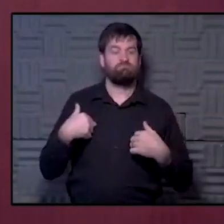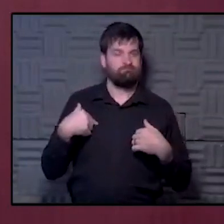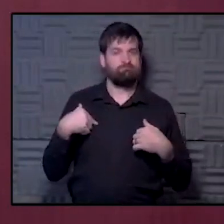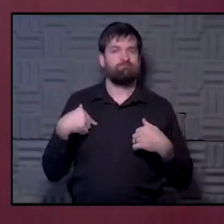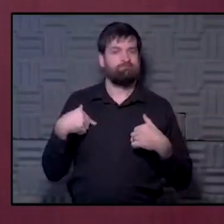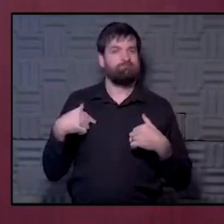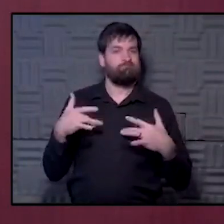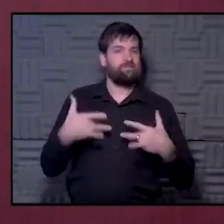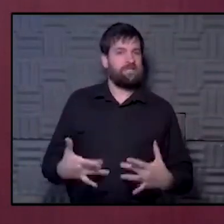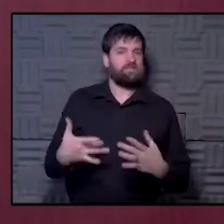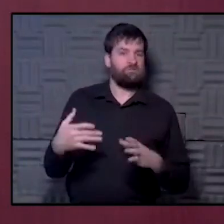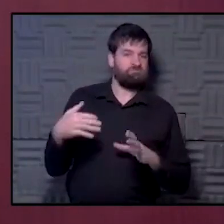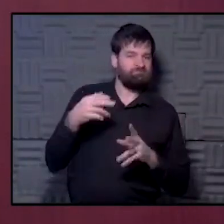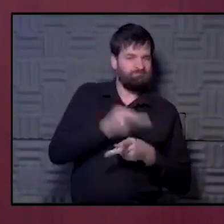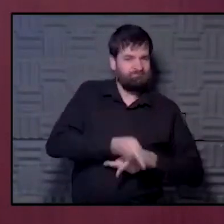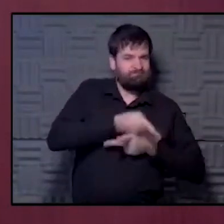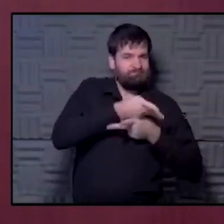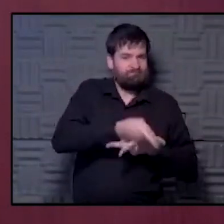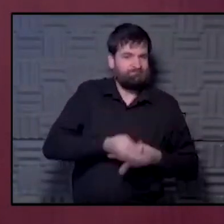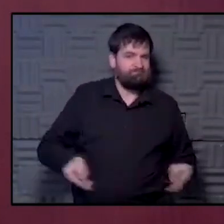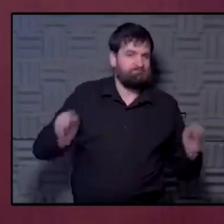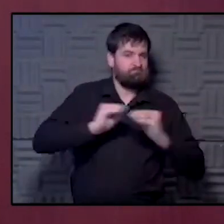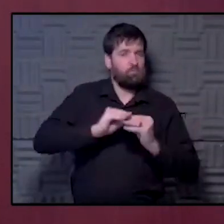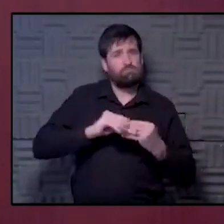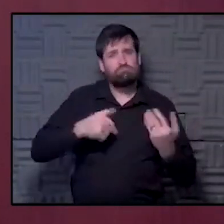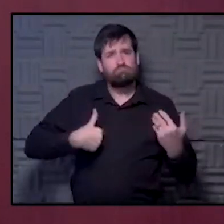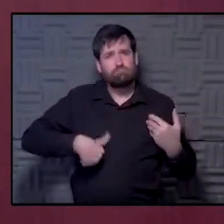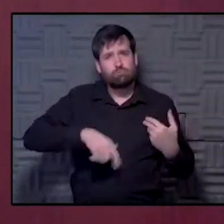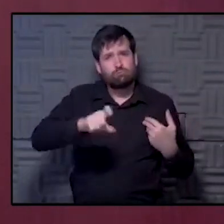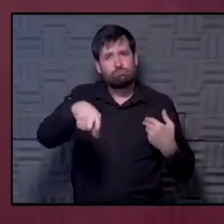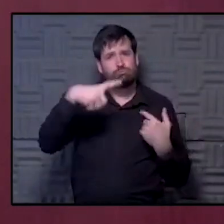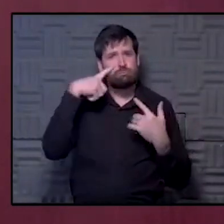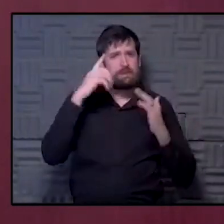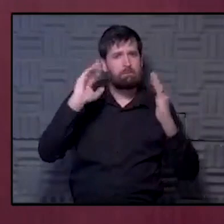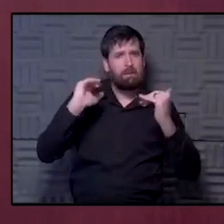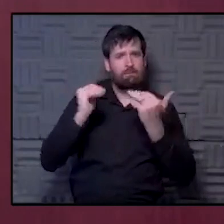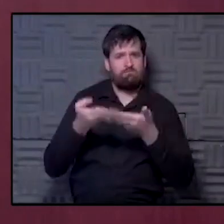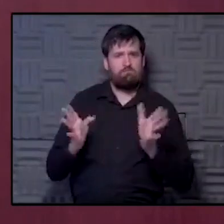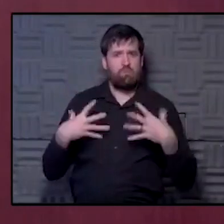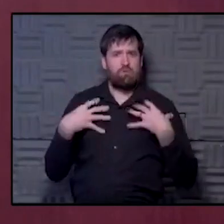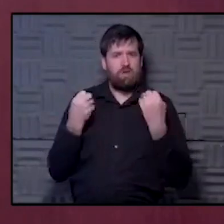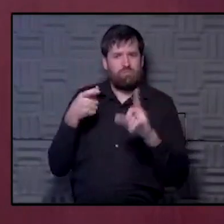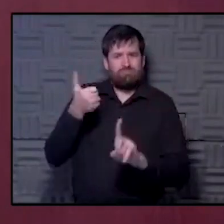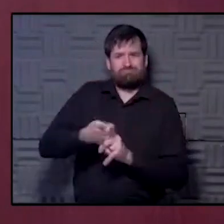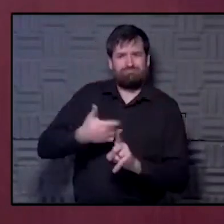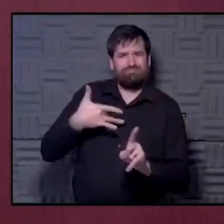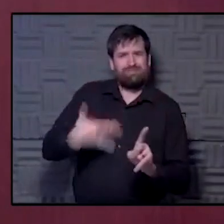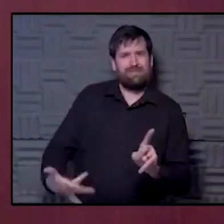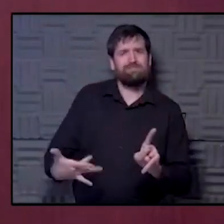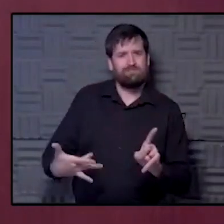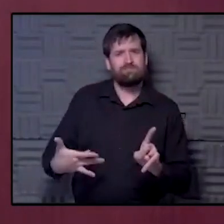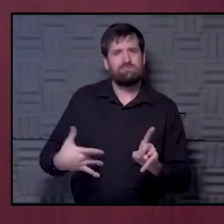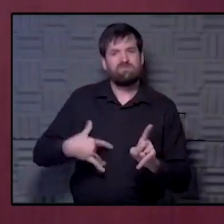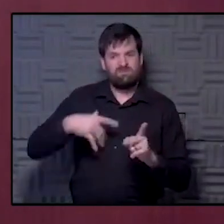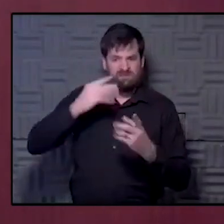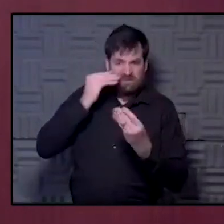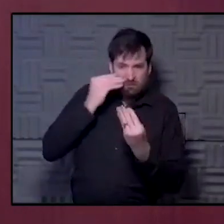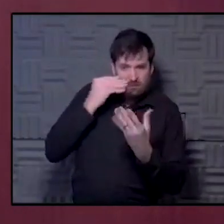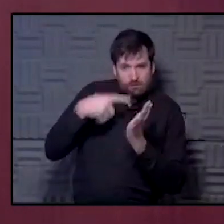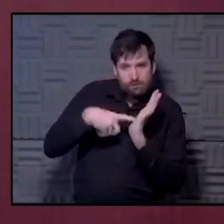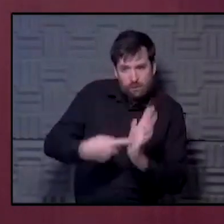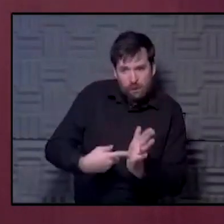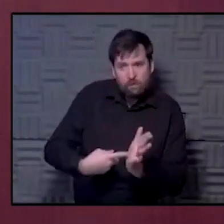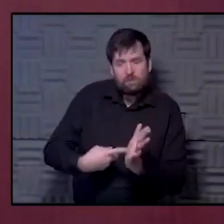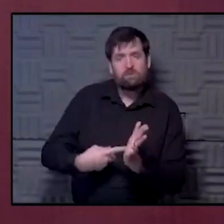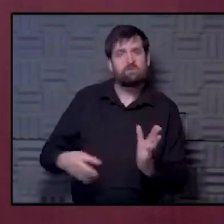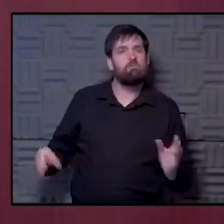the side of caution. And I tell people that's what we should expect our public health department to do, that when the data shows something, we're going to